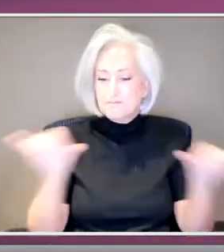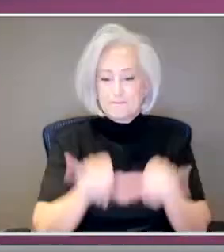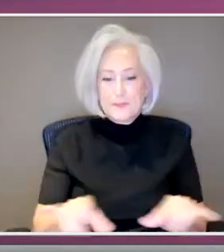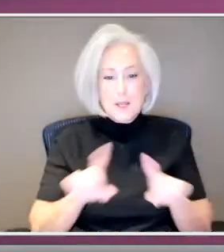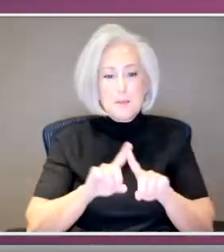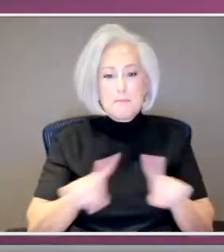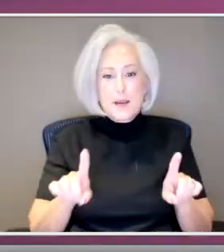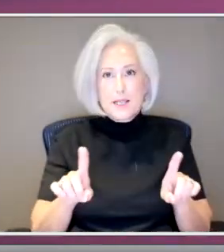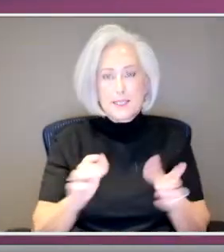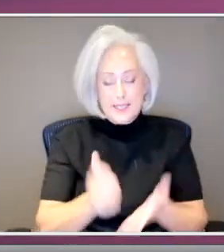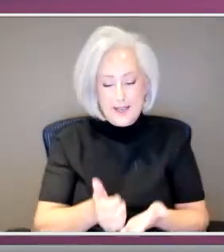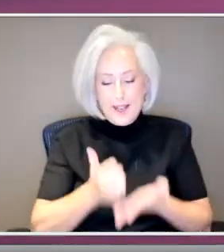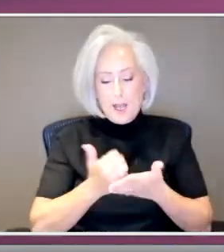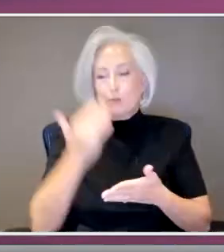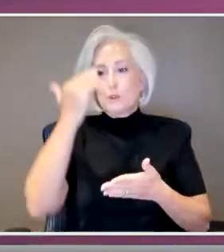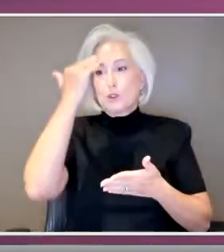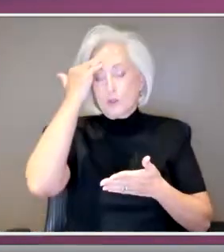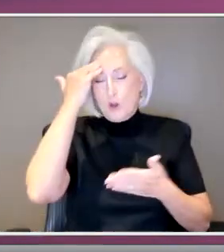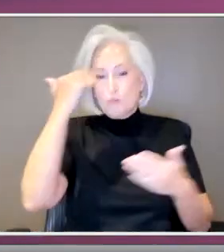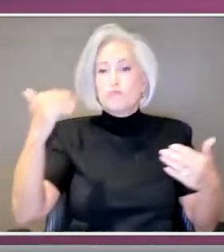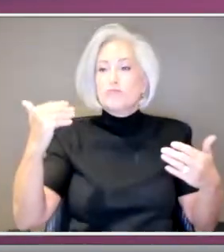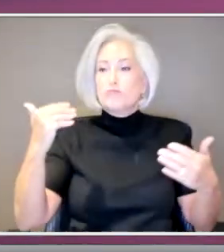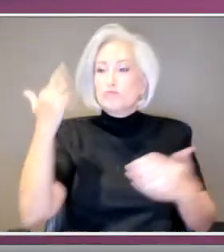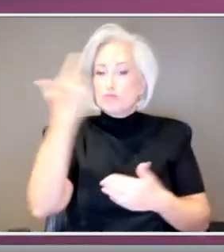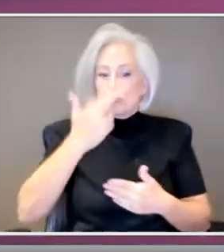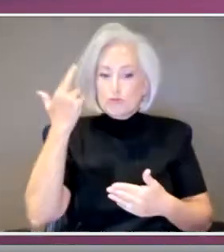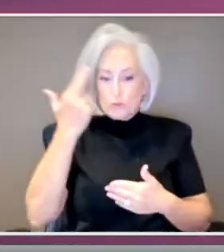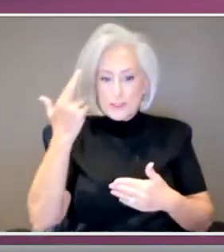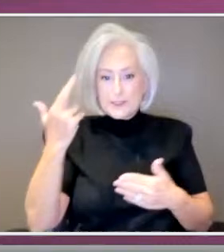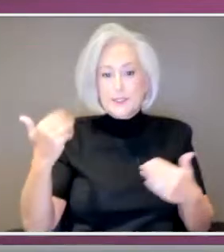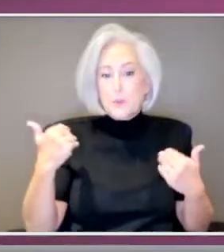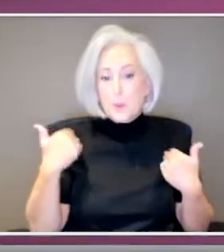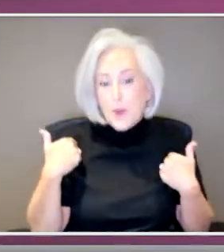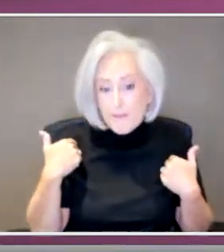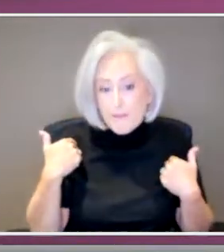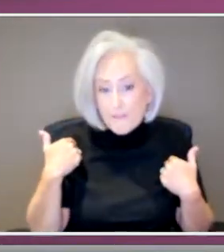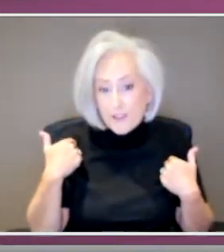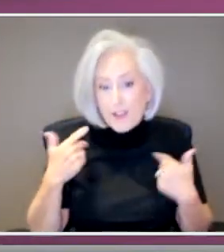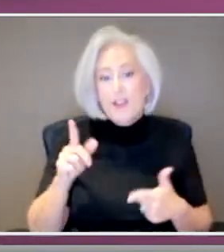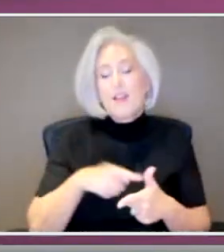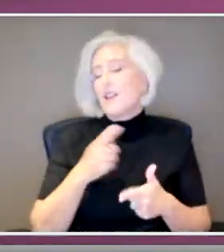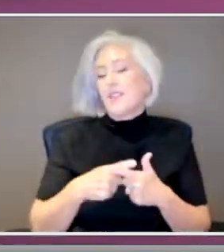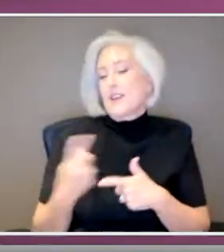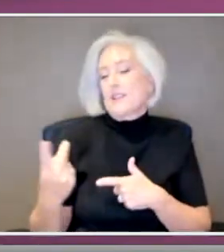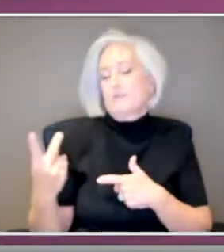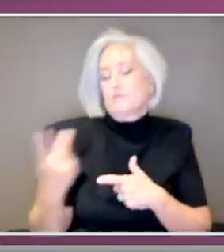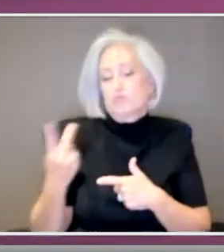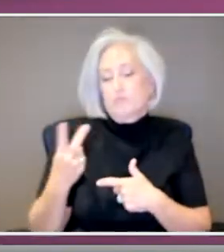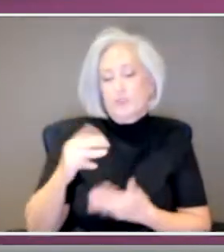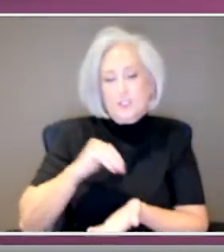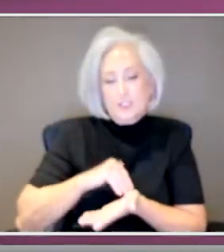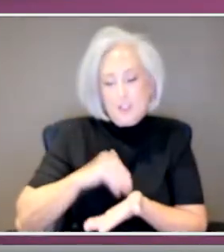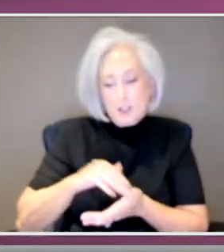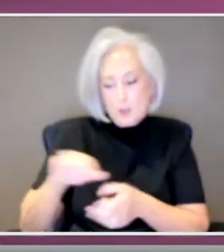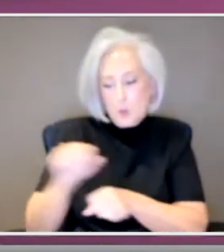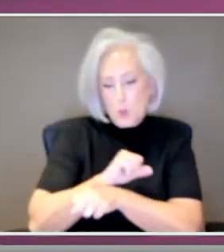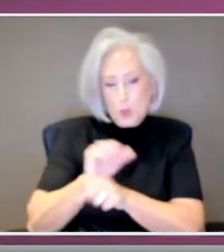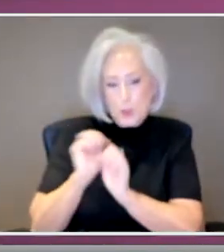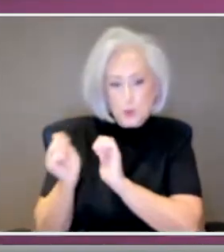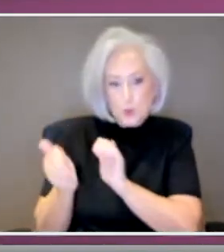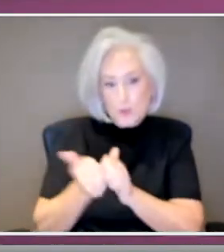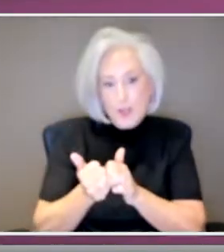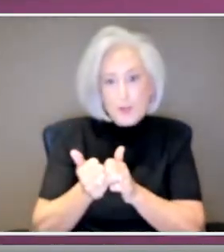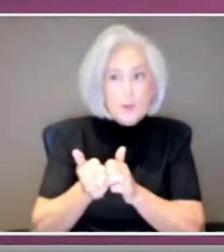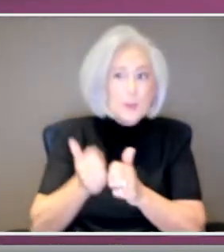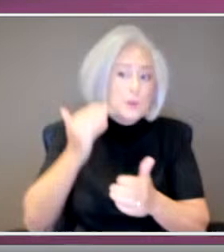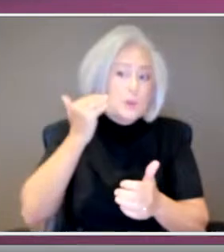there, and hopefully, I mean, me and Dr. Surface can work together, and hopefully if there's something that's in the future that I can kind of prevent from